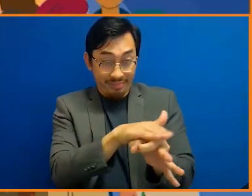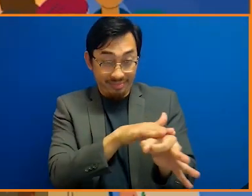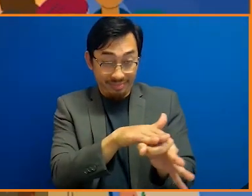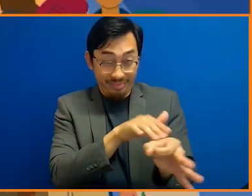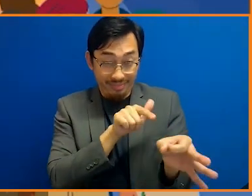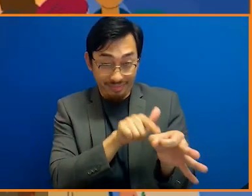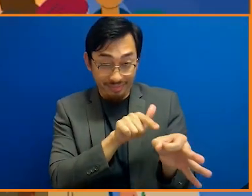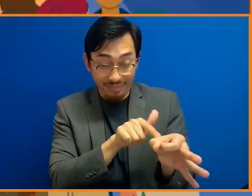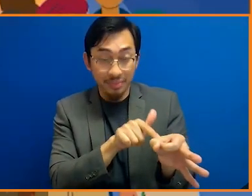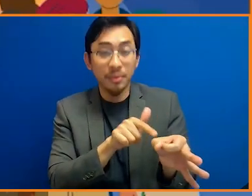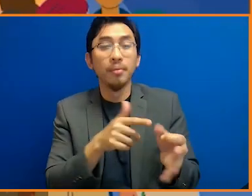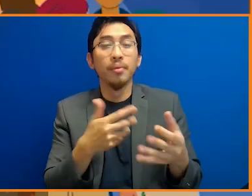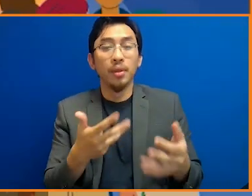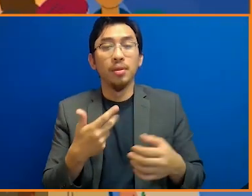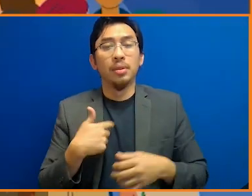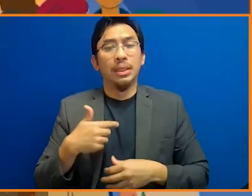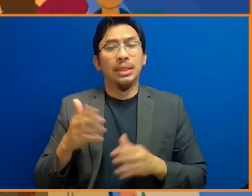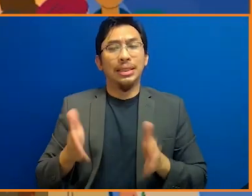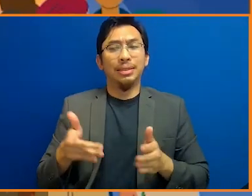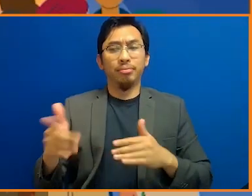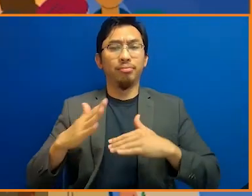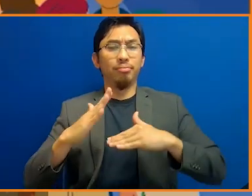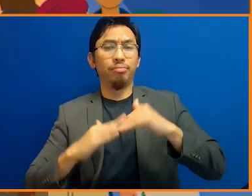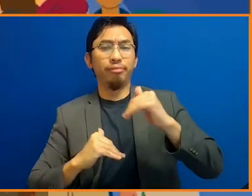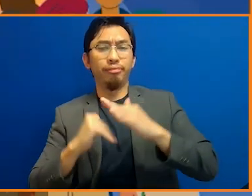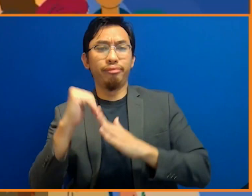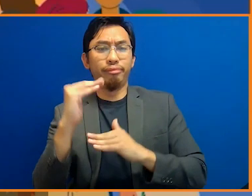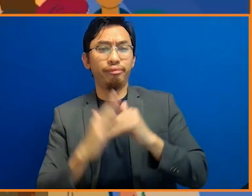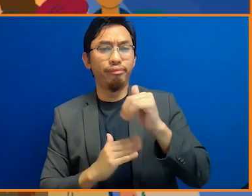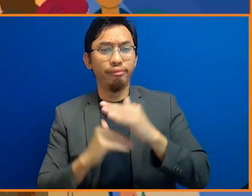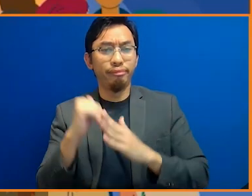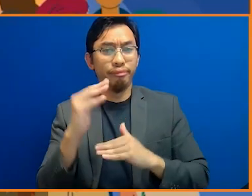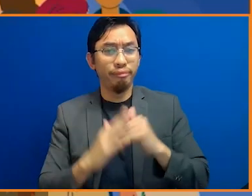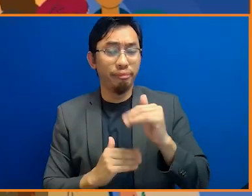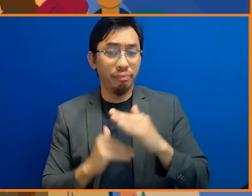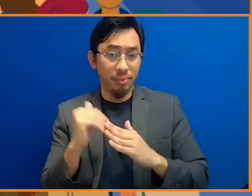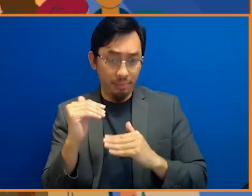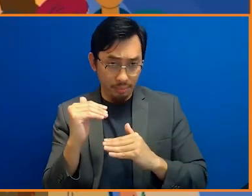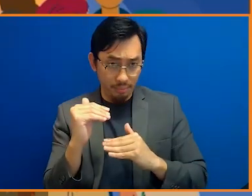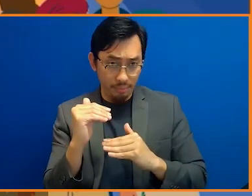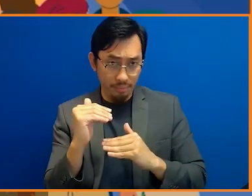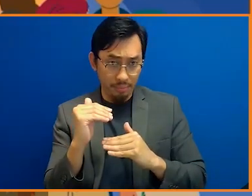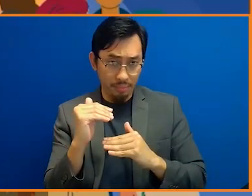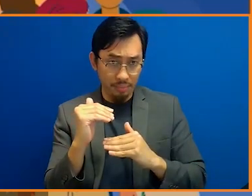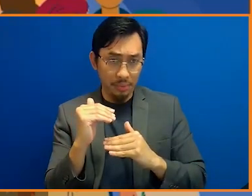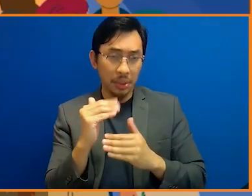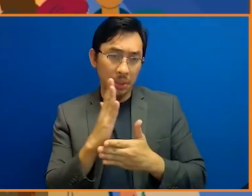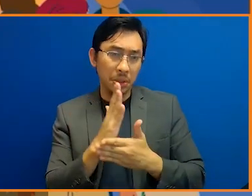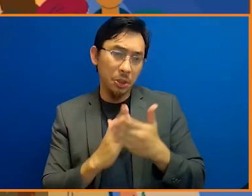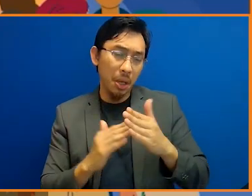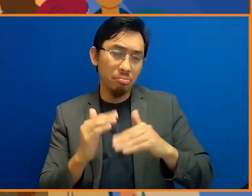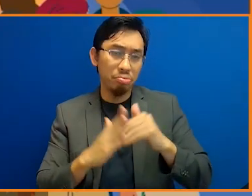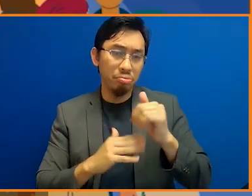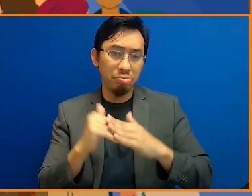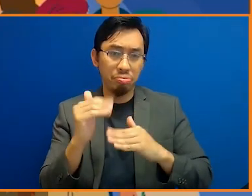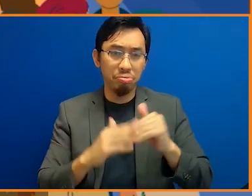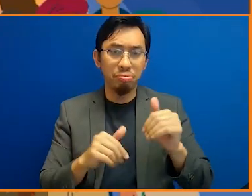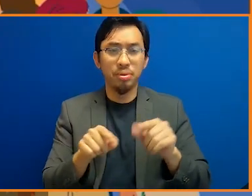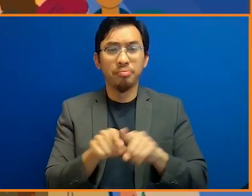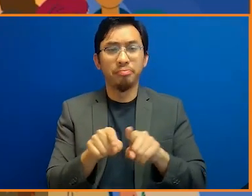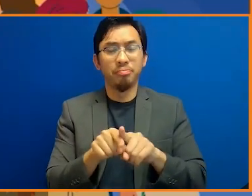so highland resident is another thing that we might need some construction just